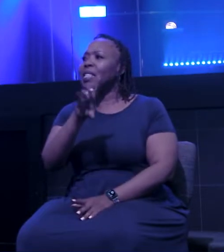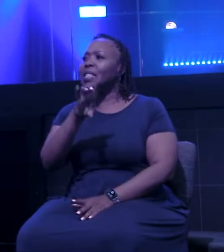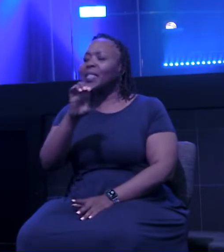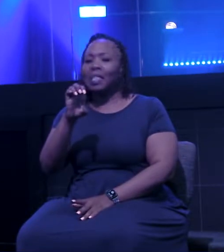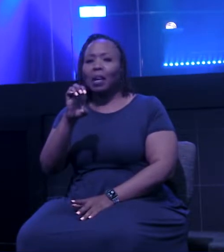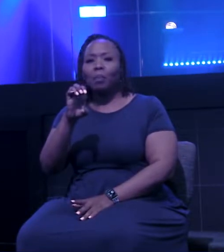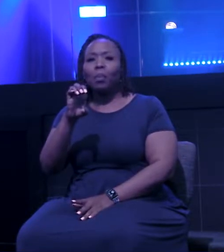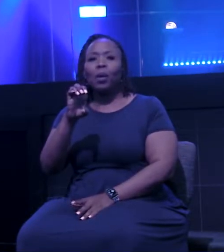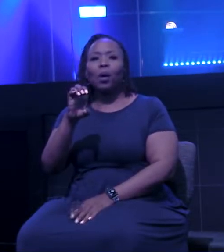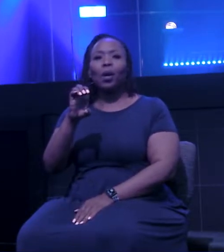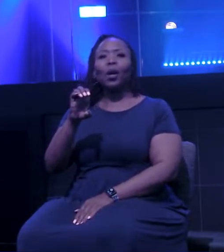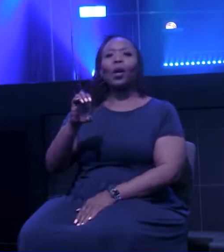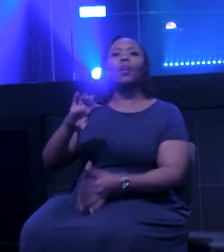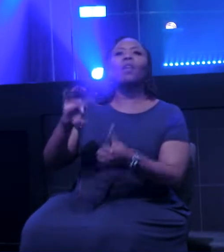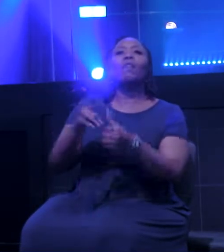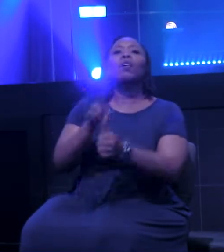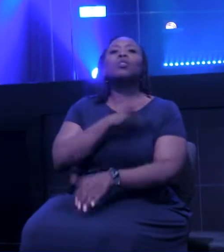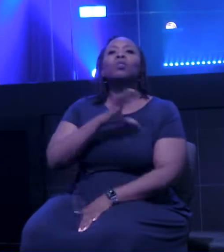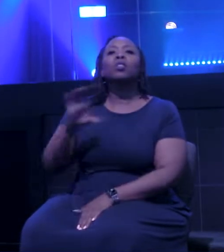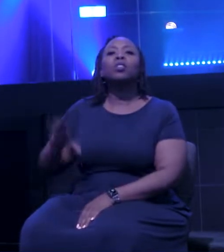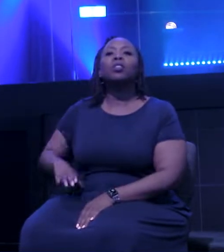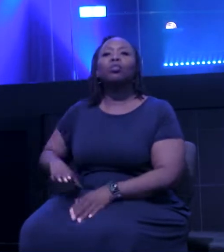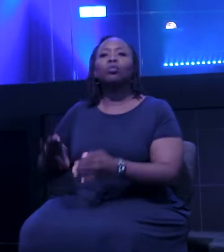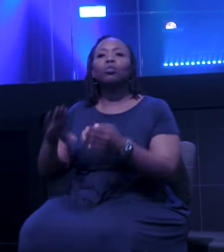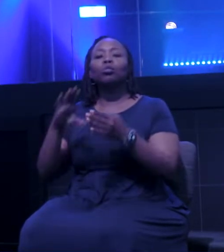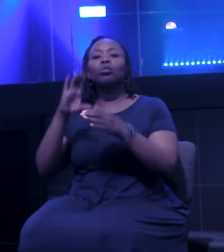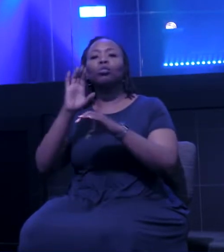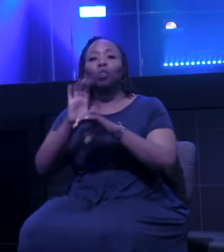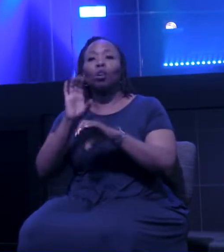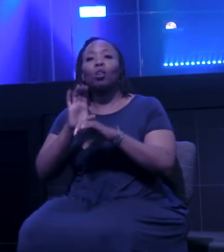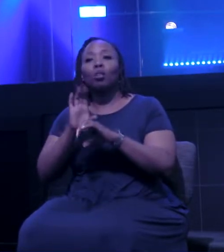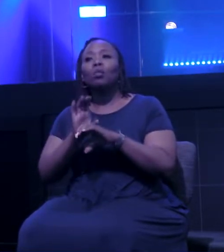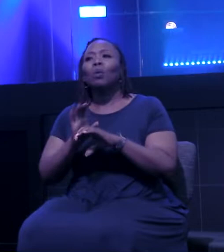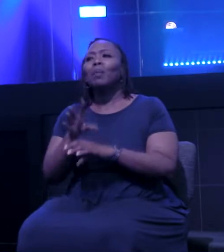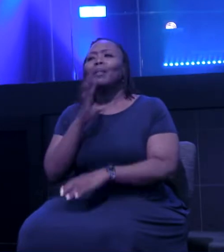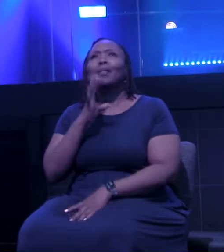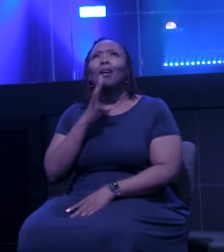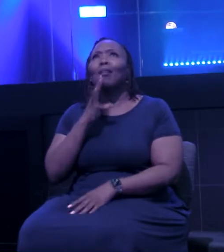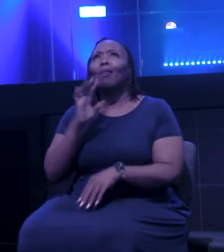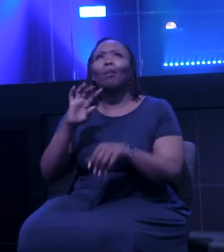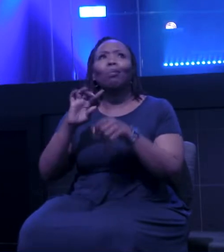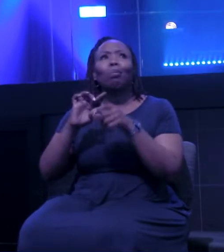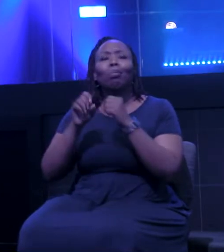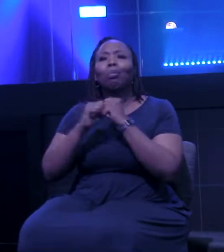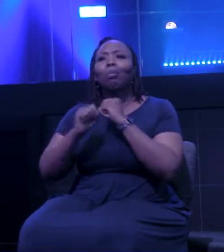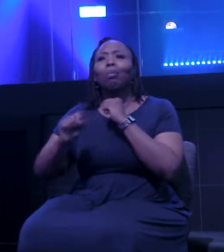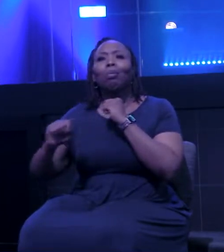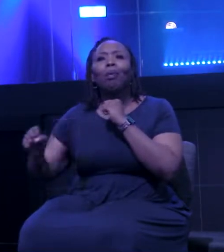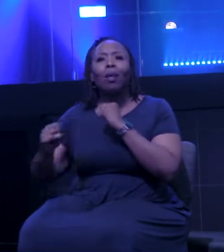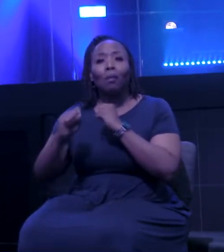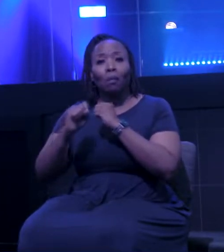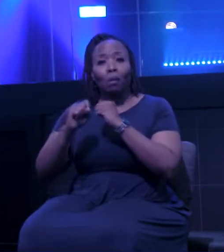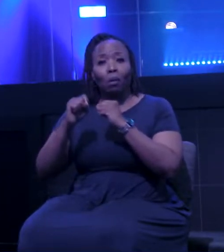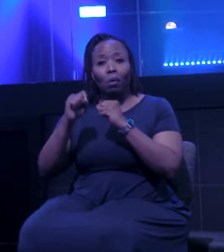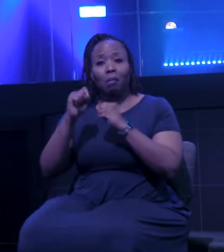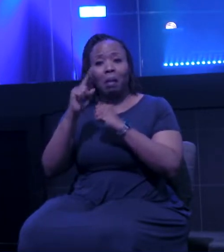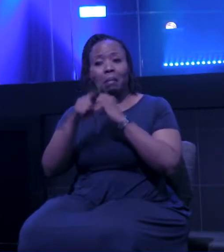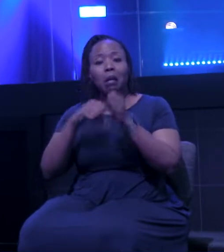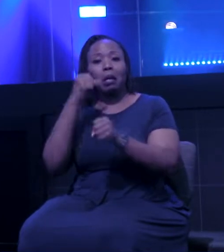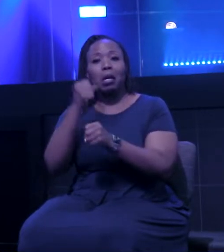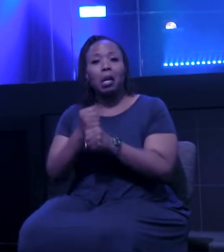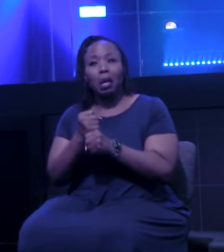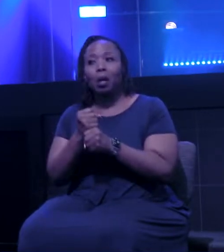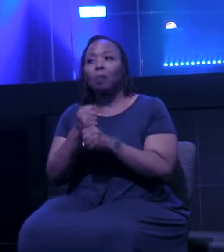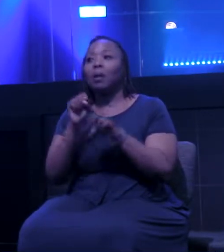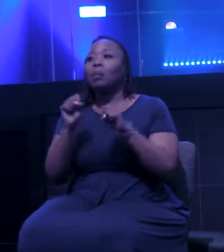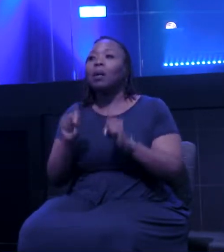First Christian Church finalized, we've been actually talking for a year almost, about the possibility of them